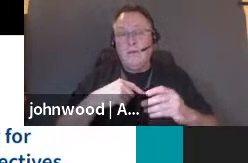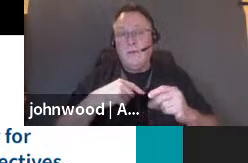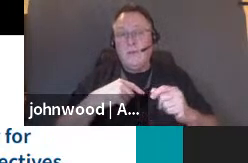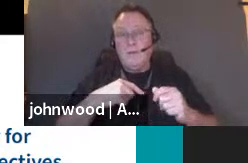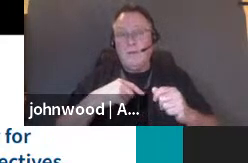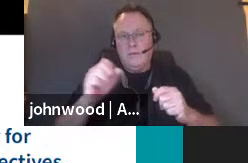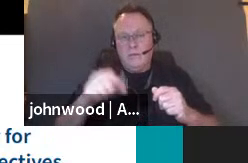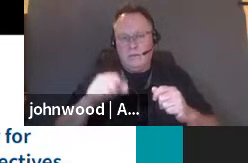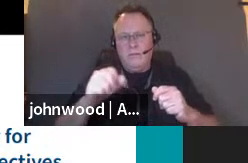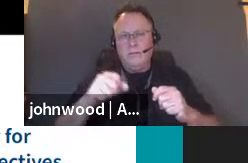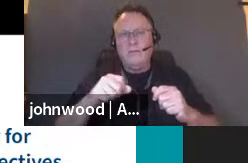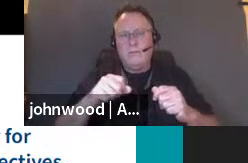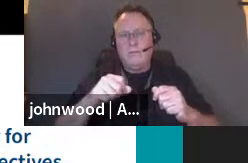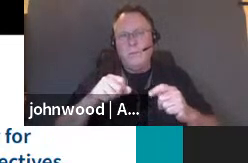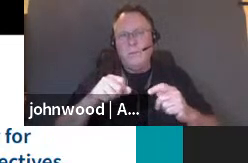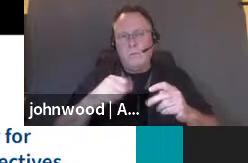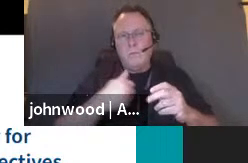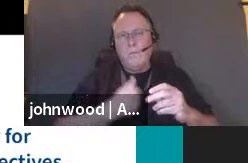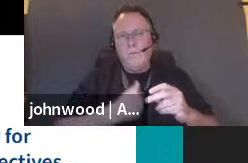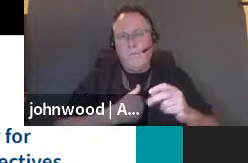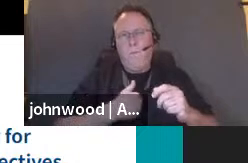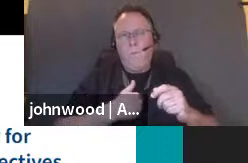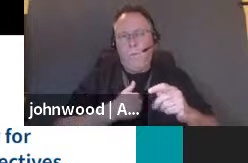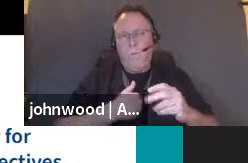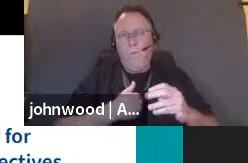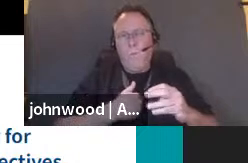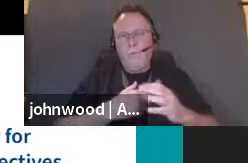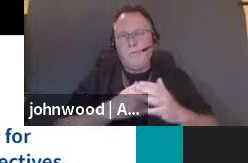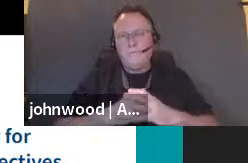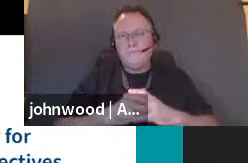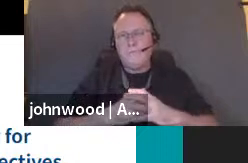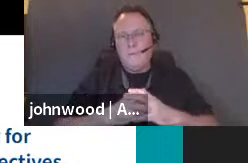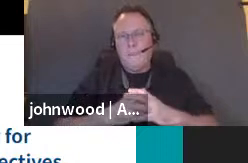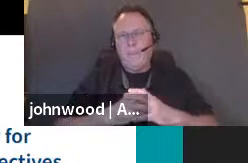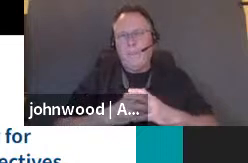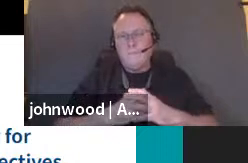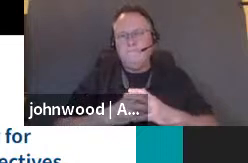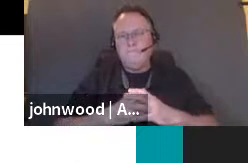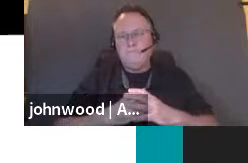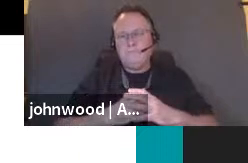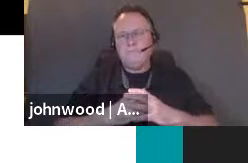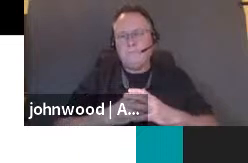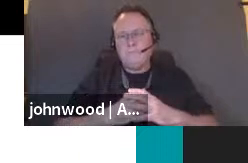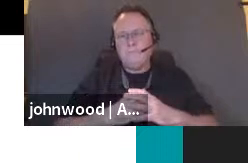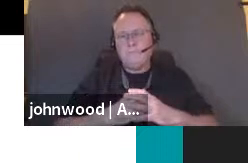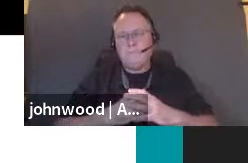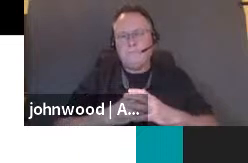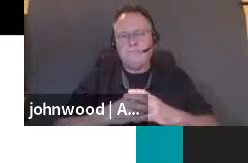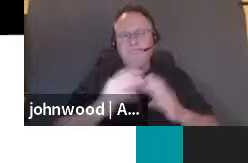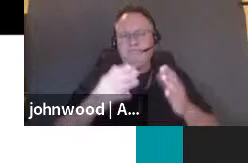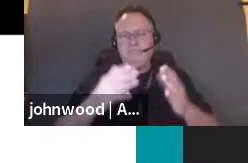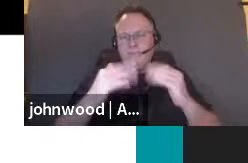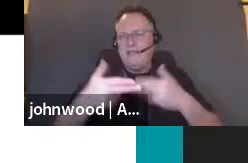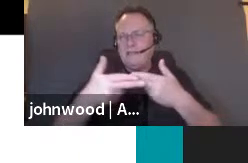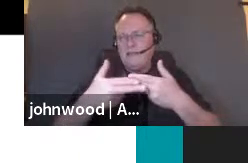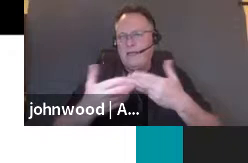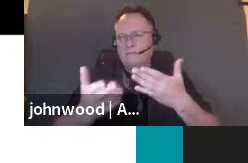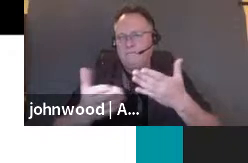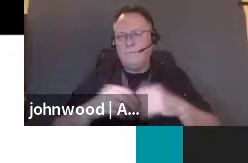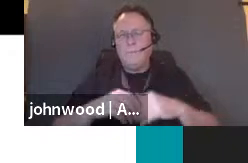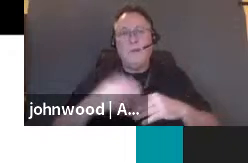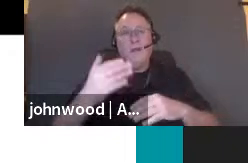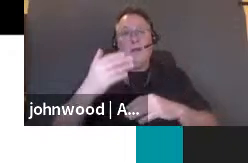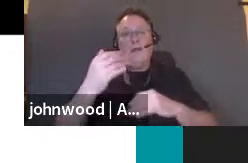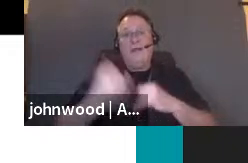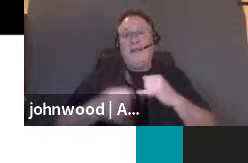yep, I think, I'm sorry, I think there was a pause on my end. It is the next slide. Thank you. So last time we